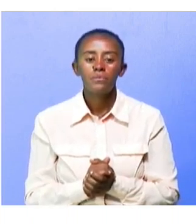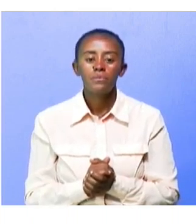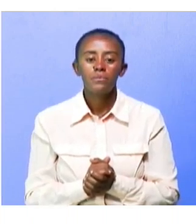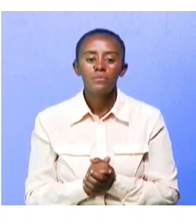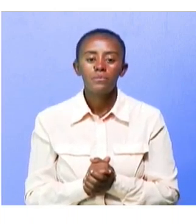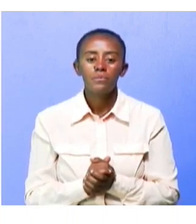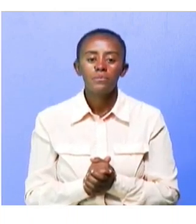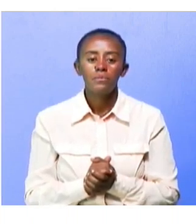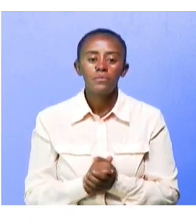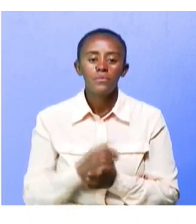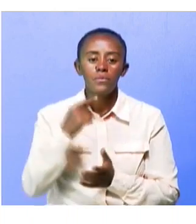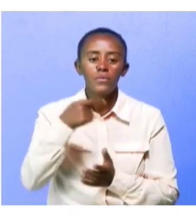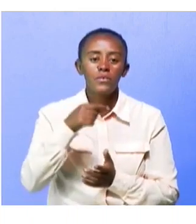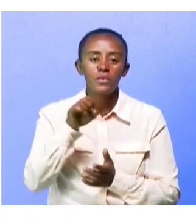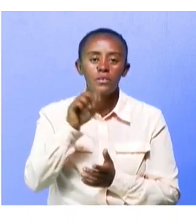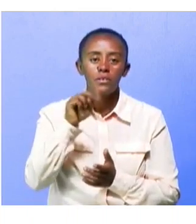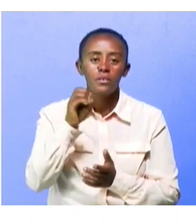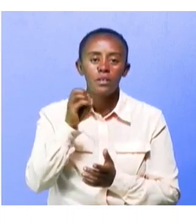gender